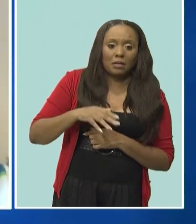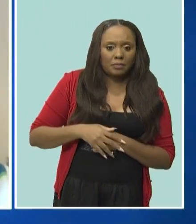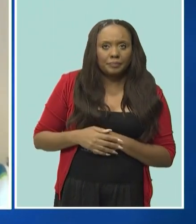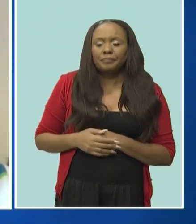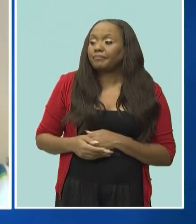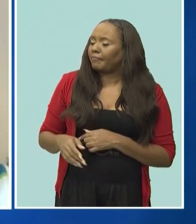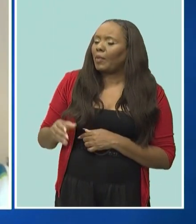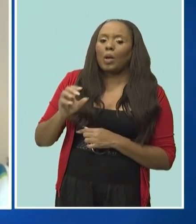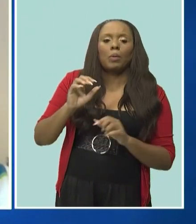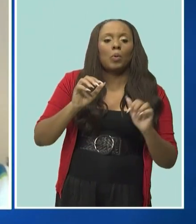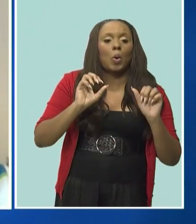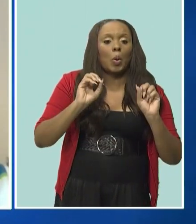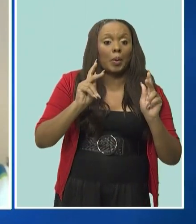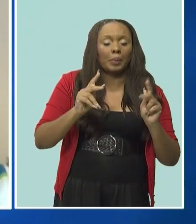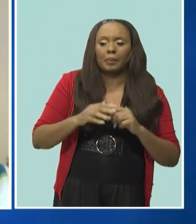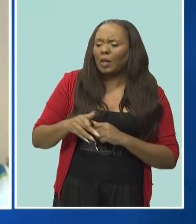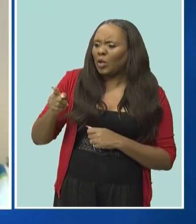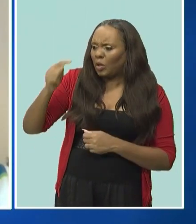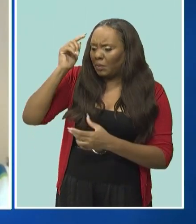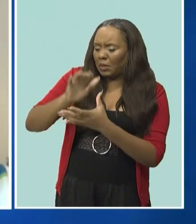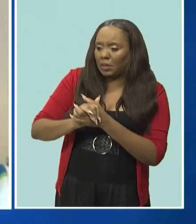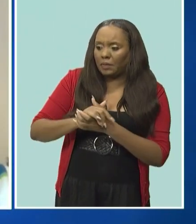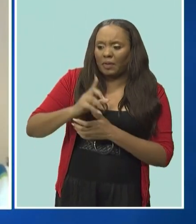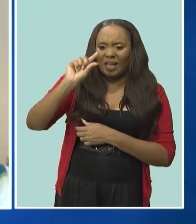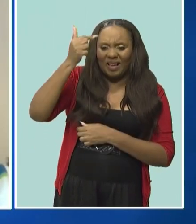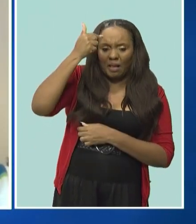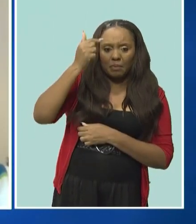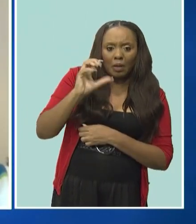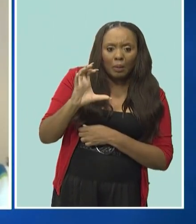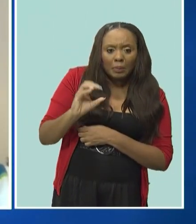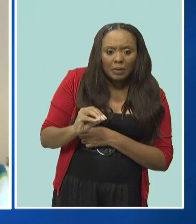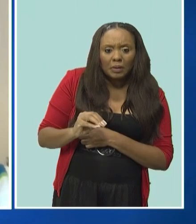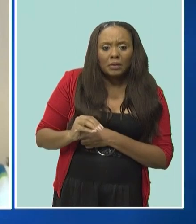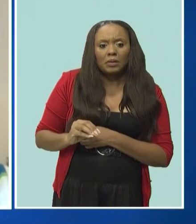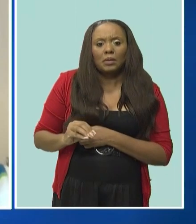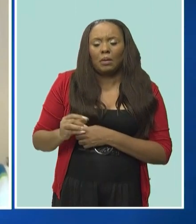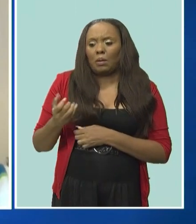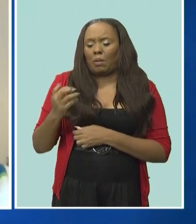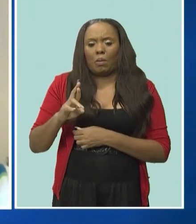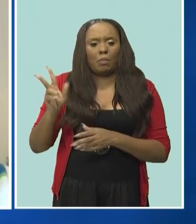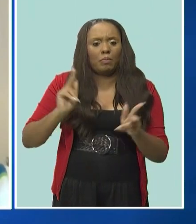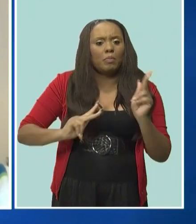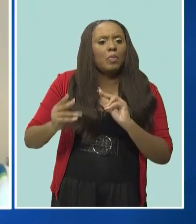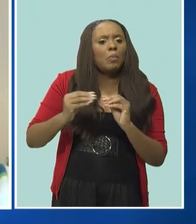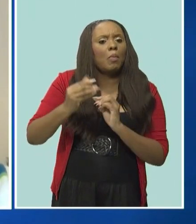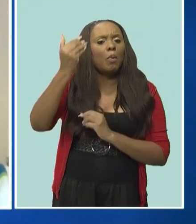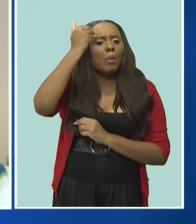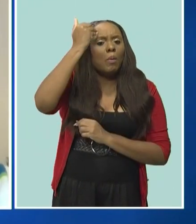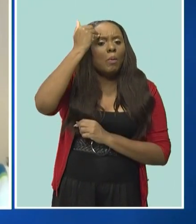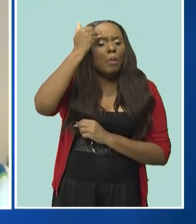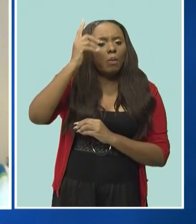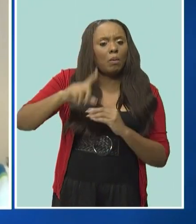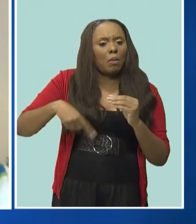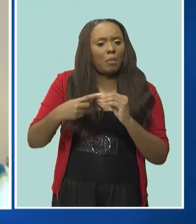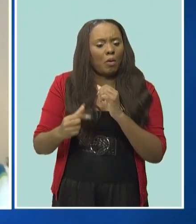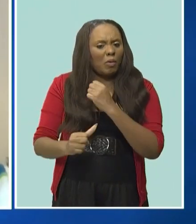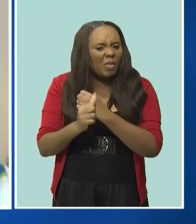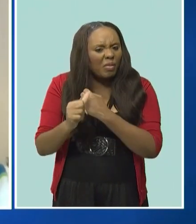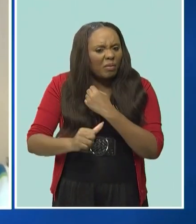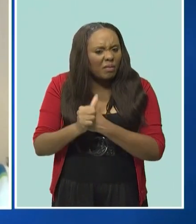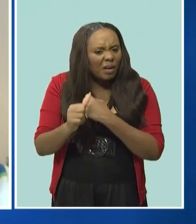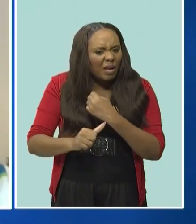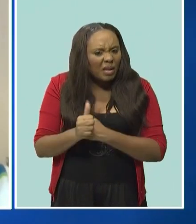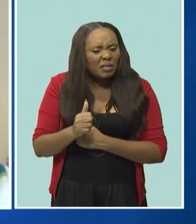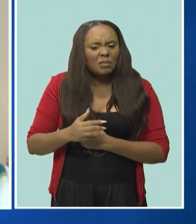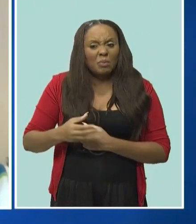believe that governments, companies, and even individuals are actually more aware now than before of these cyber threats